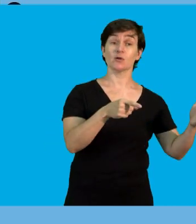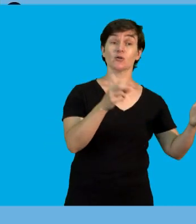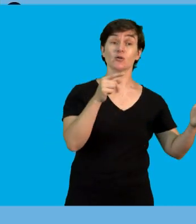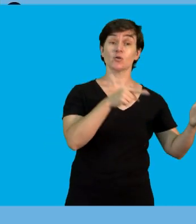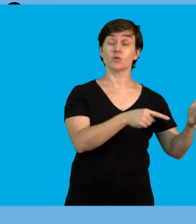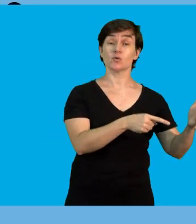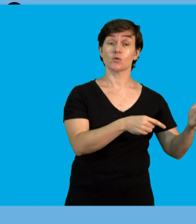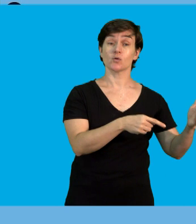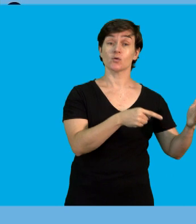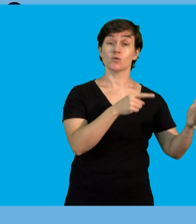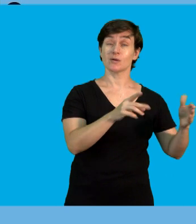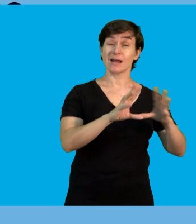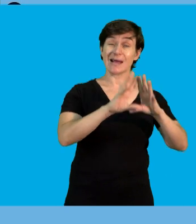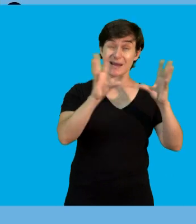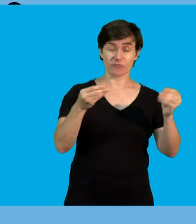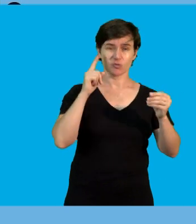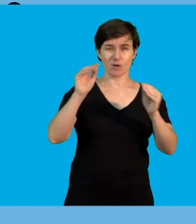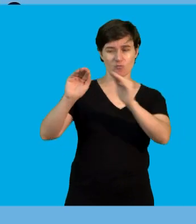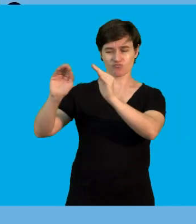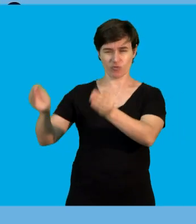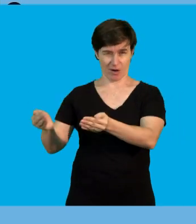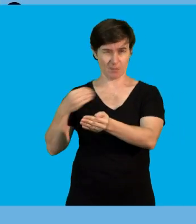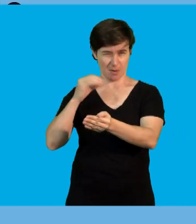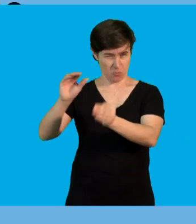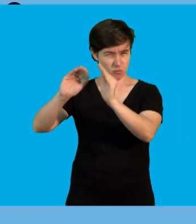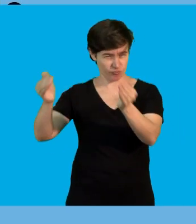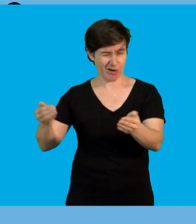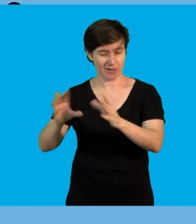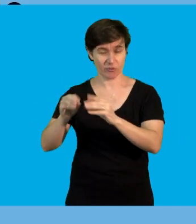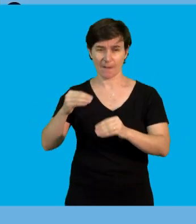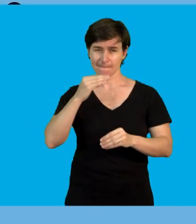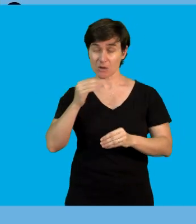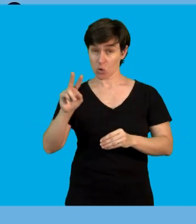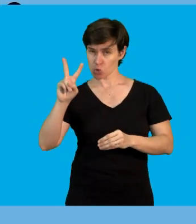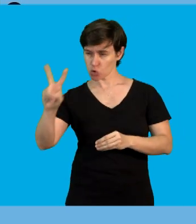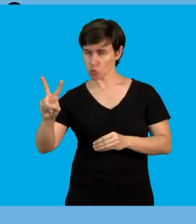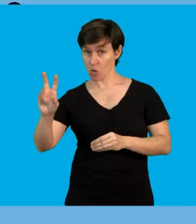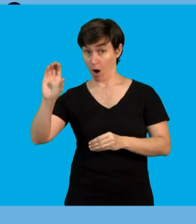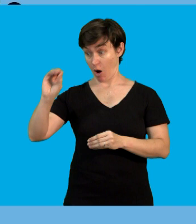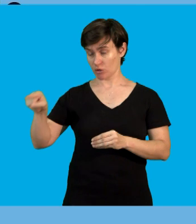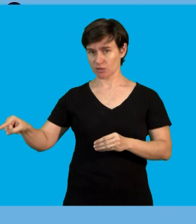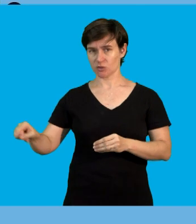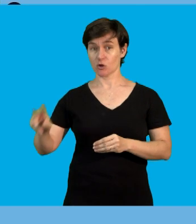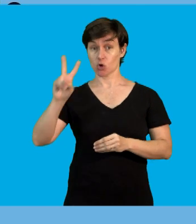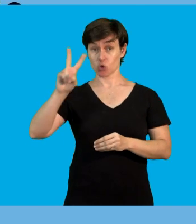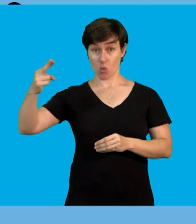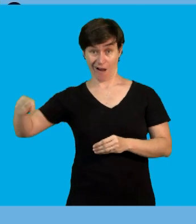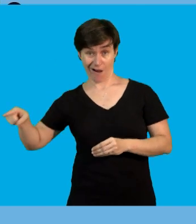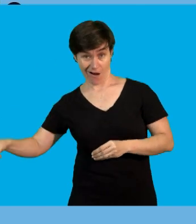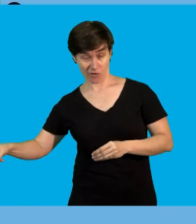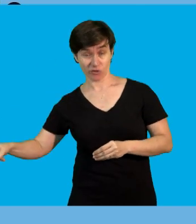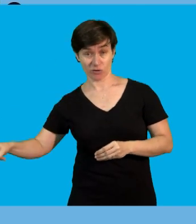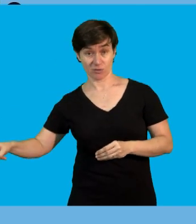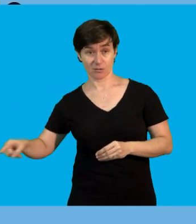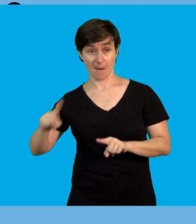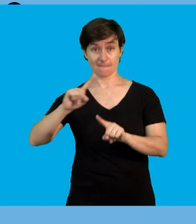many hydrogens? This 2 goes for everything inside the bracket. So that means we have 2 oxygens and we also have 2